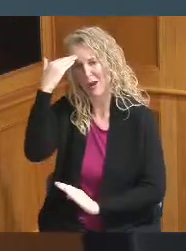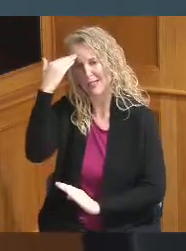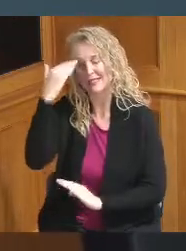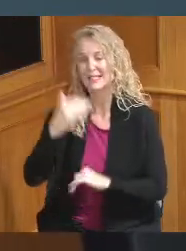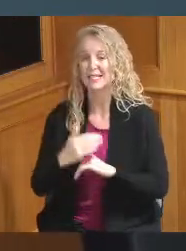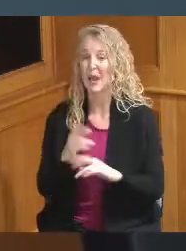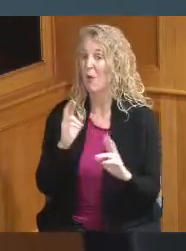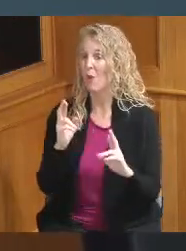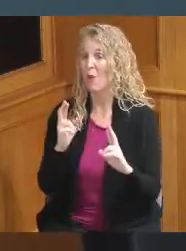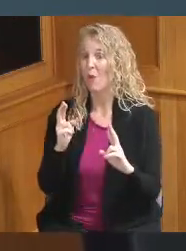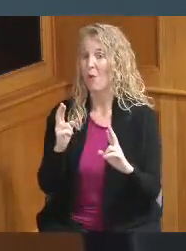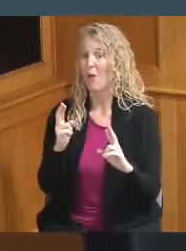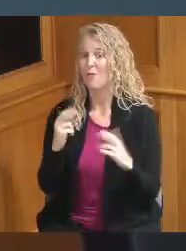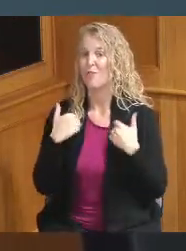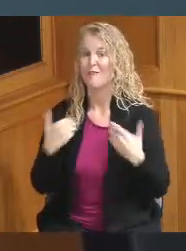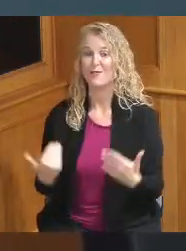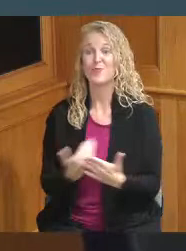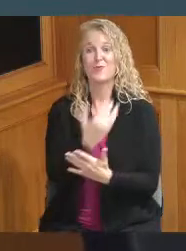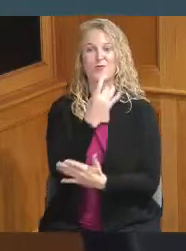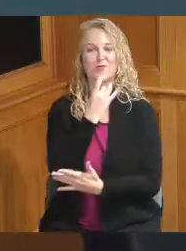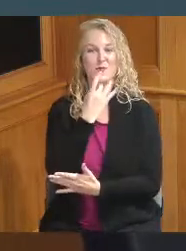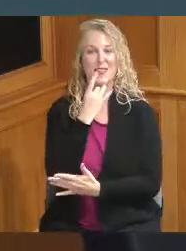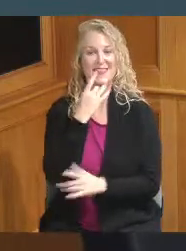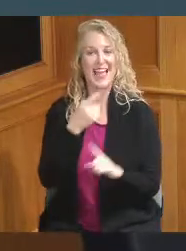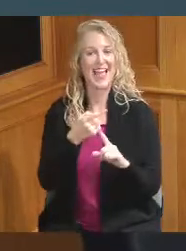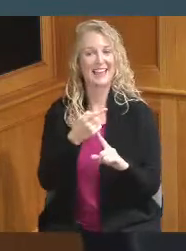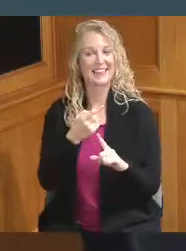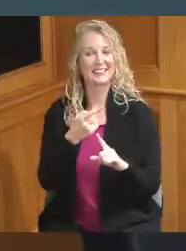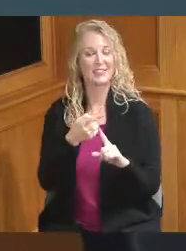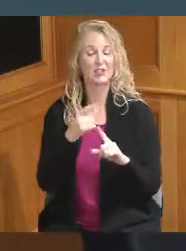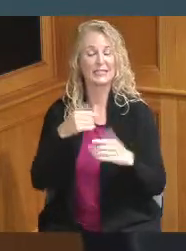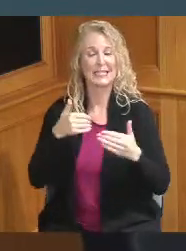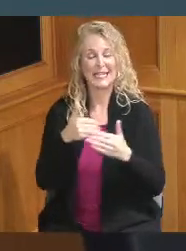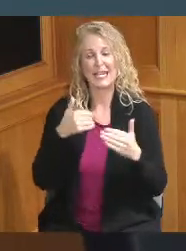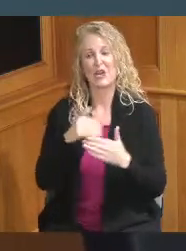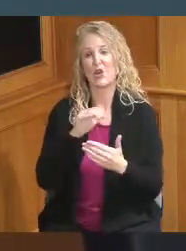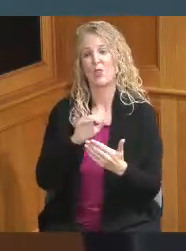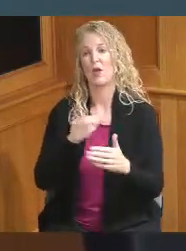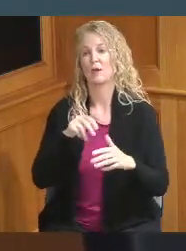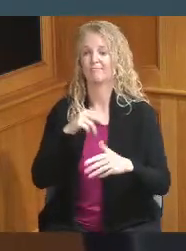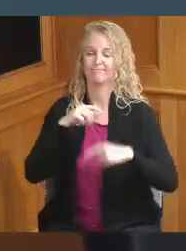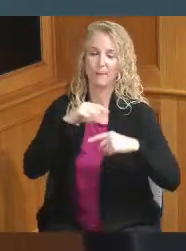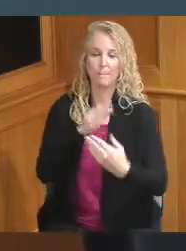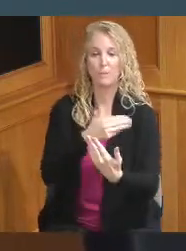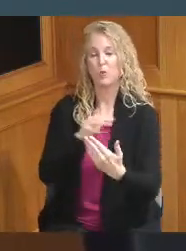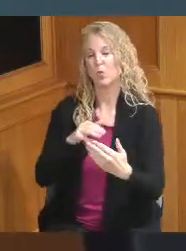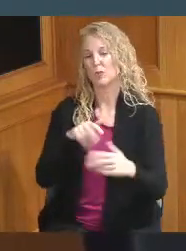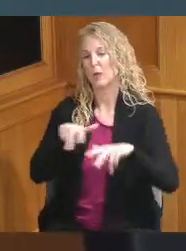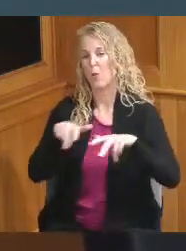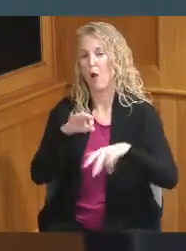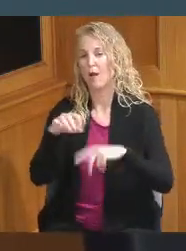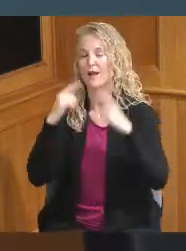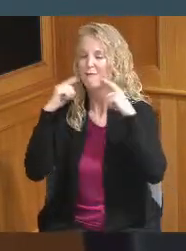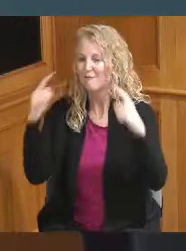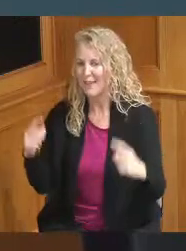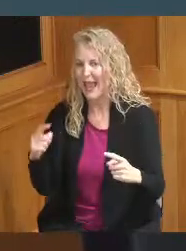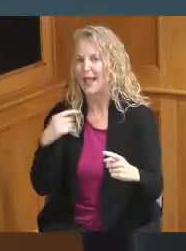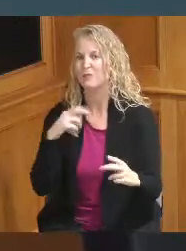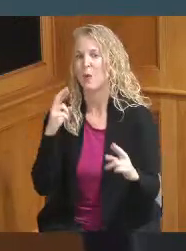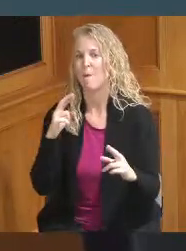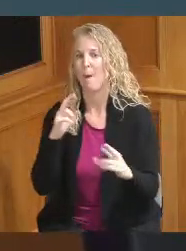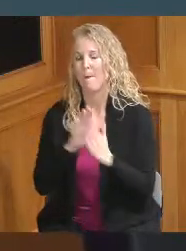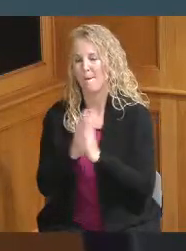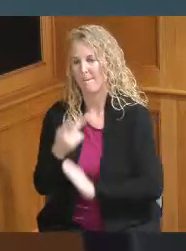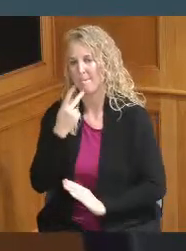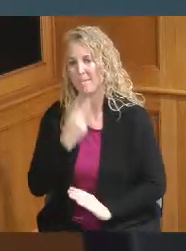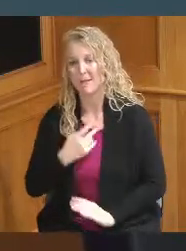gonna hopefully we got some new lights at the Cincinnati Black Music Walk of Fame, so we're gonna try to have that pink as well. My mother died